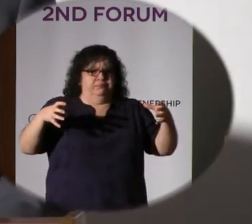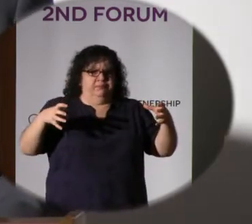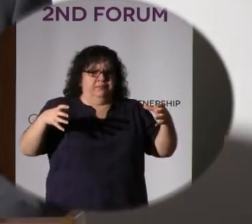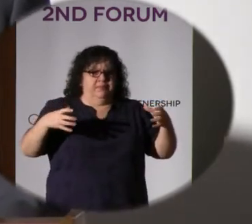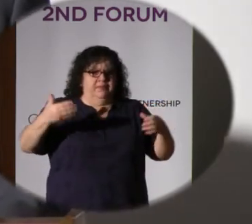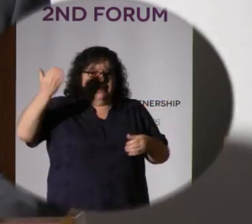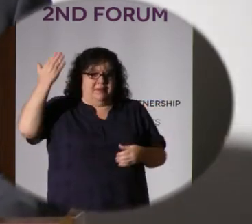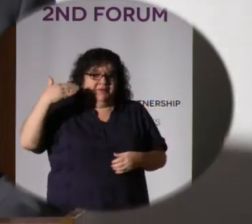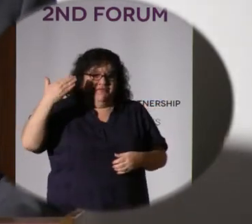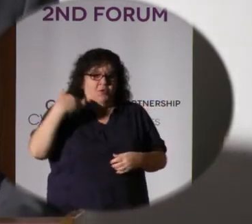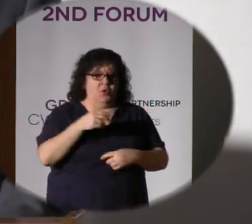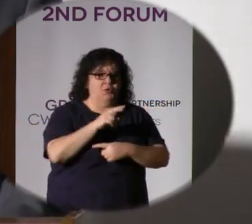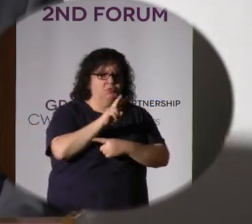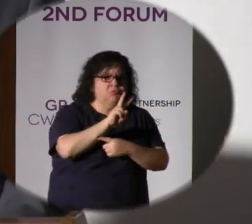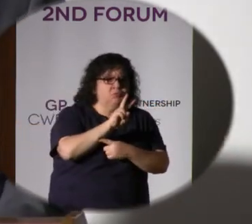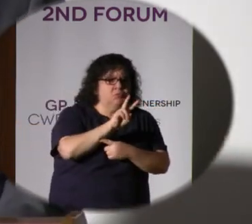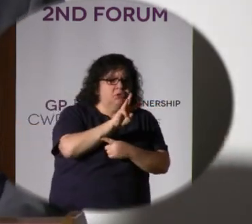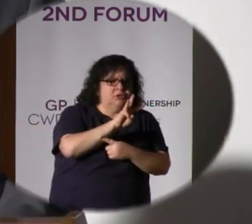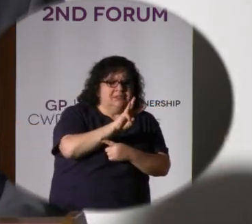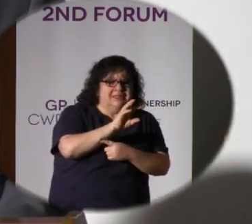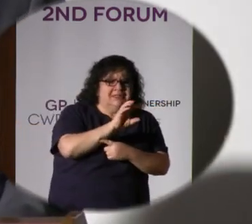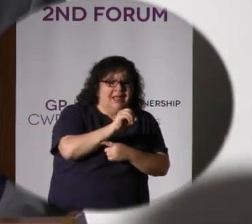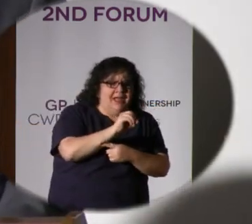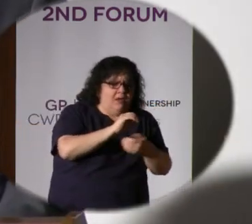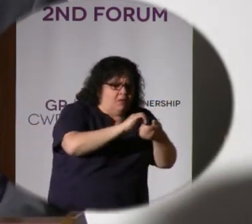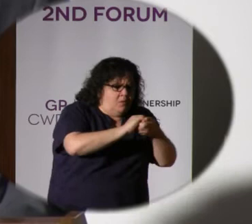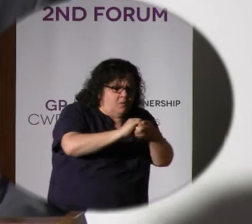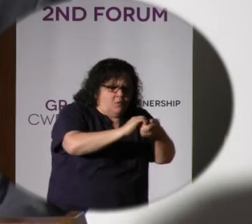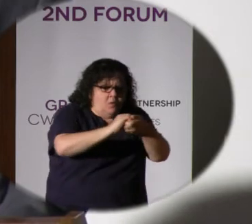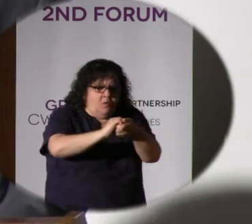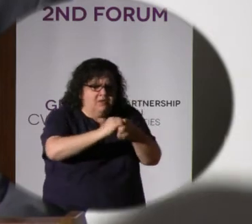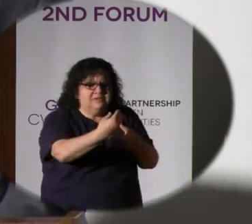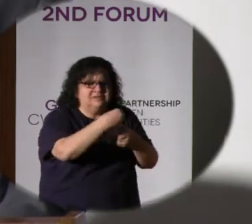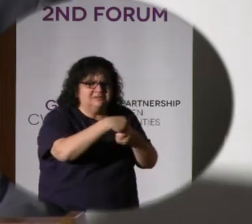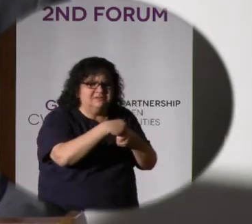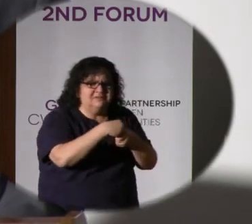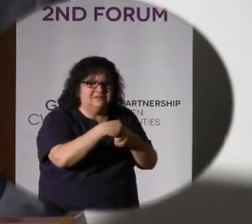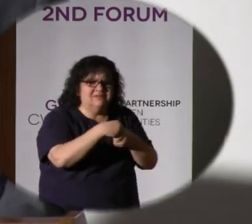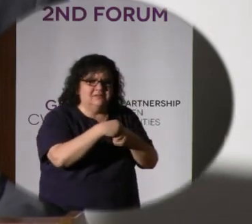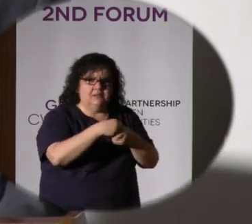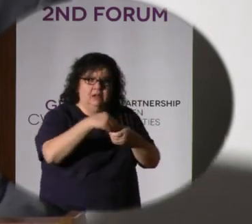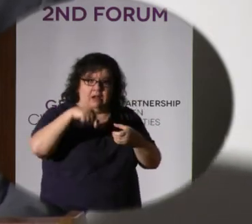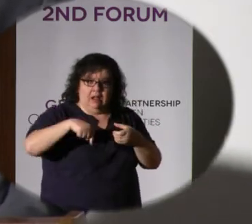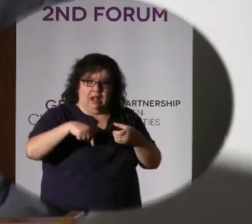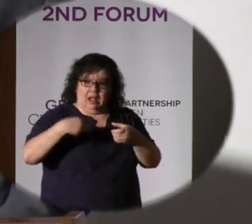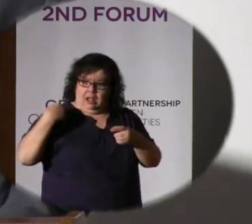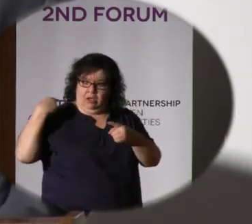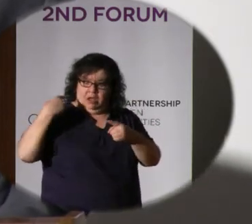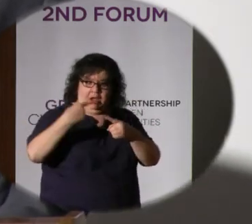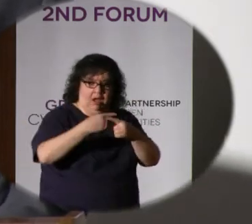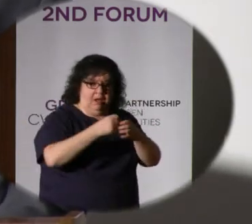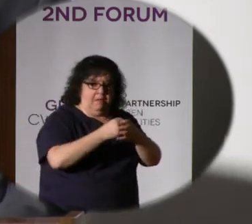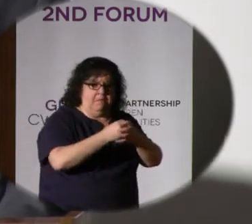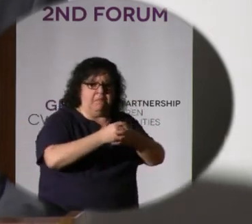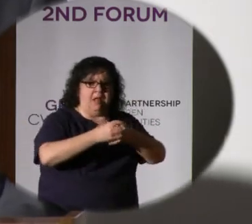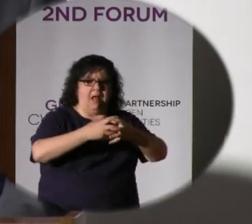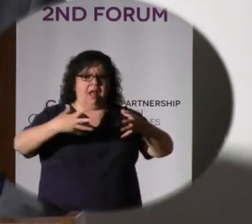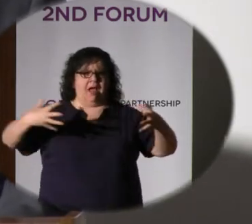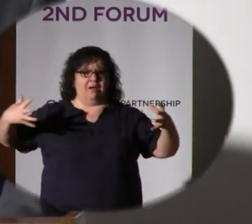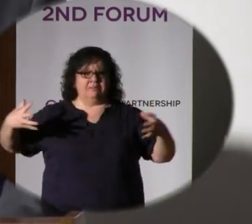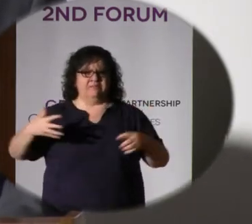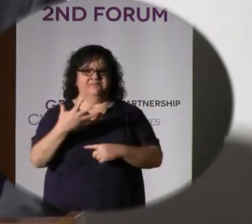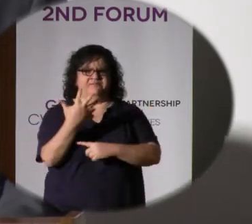230 different organizations from around the world, representing diverse groups like